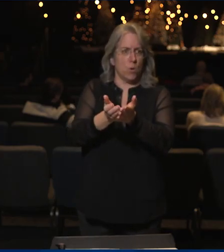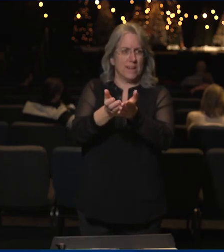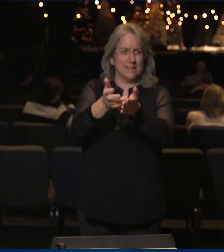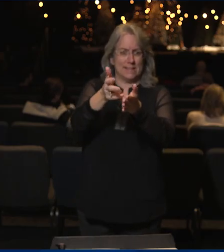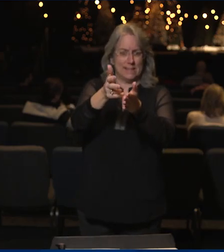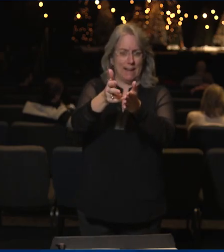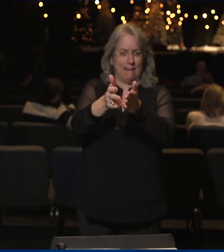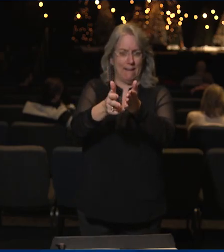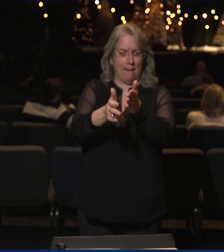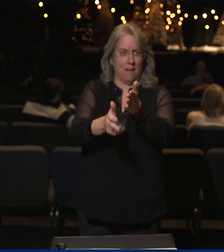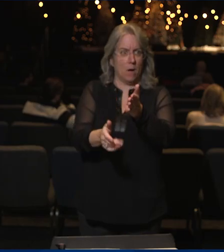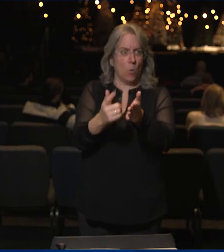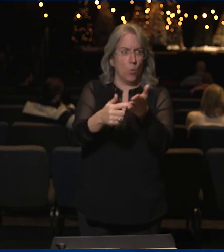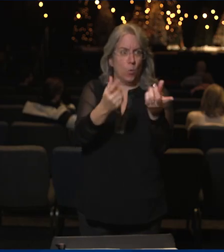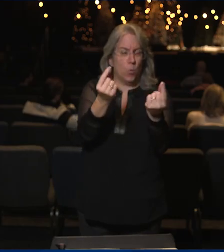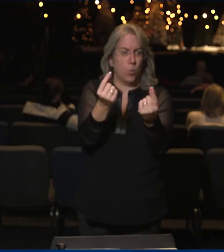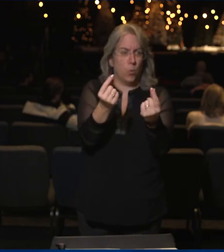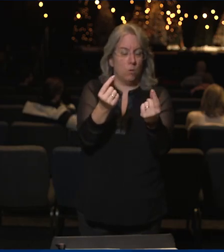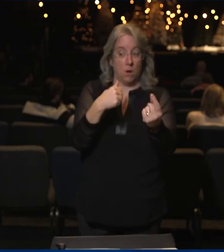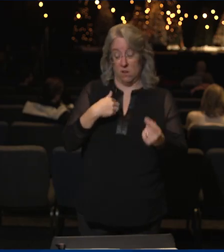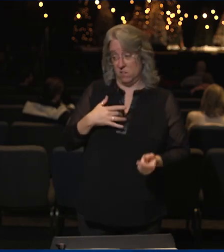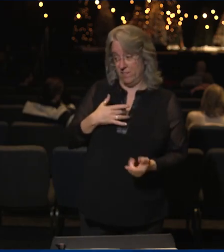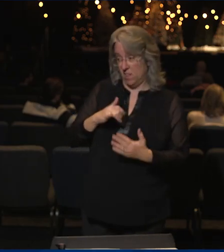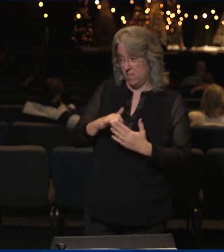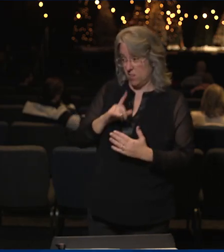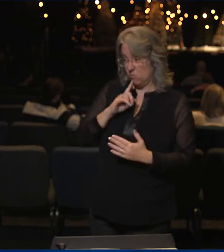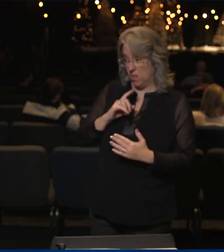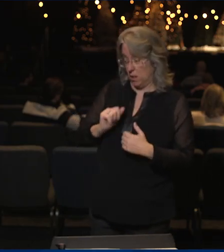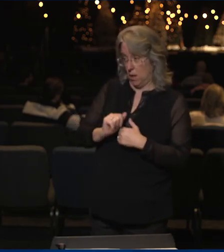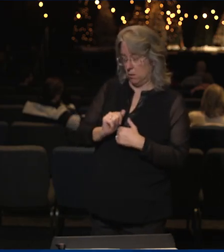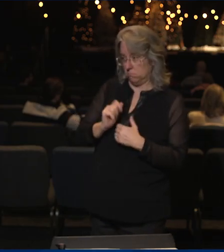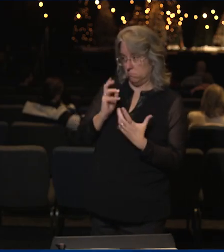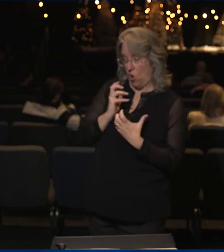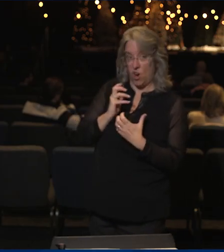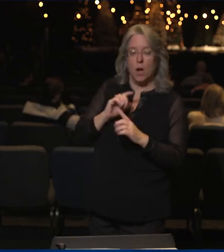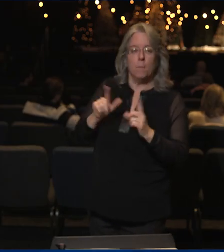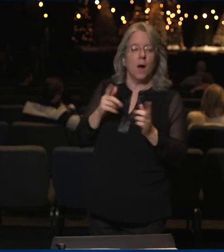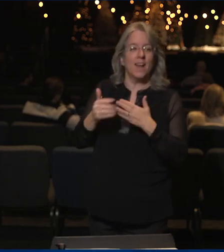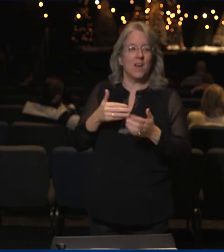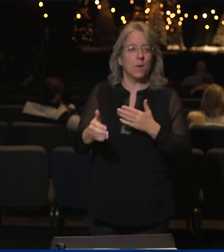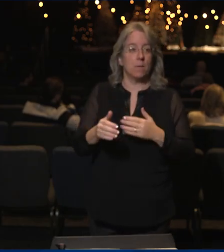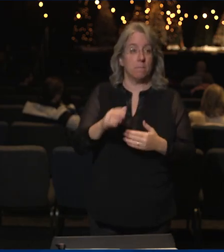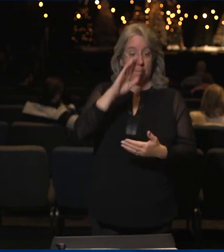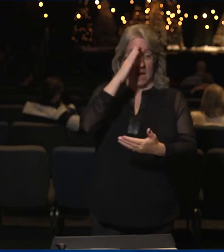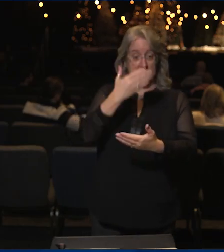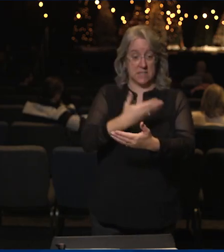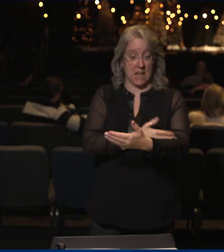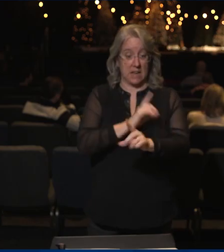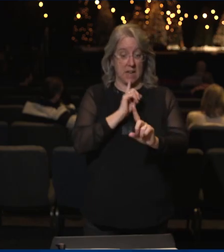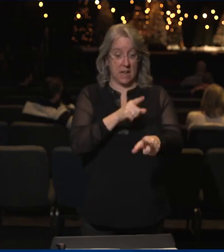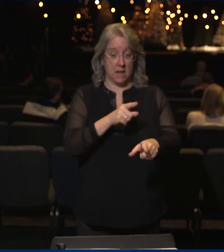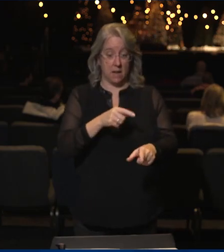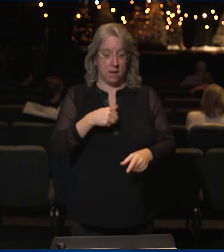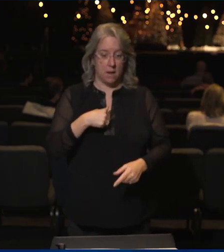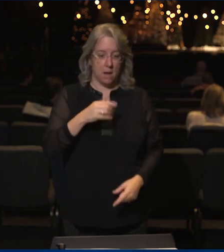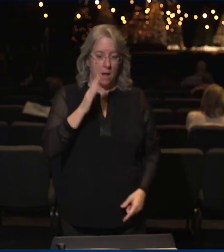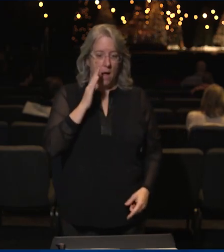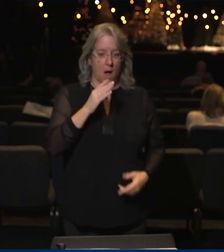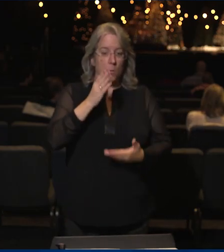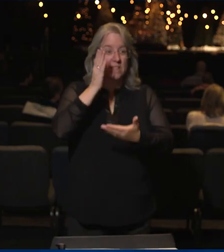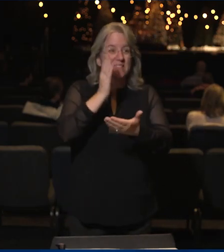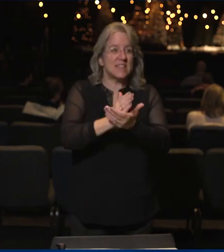question. I feel like it's a pretty dark question. Anyways, his answer was, I would stop